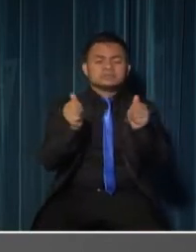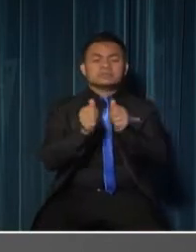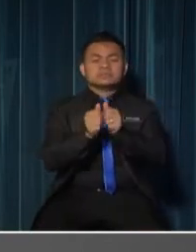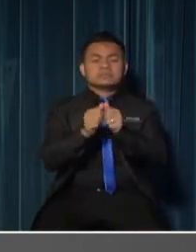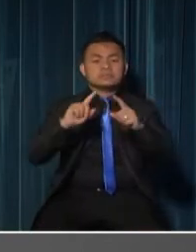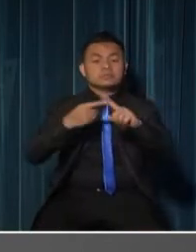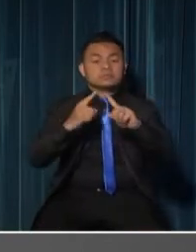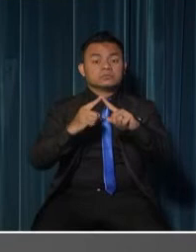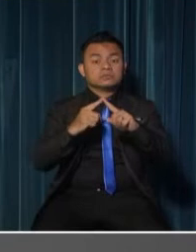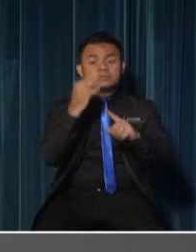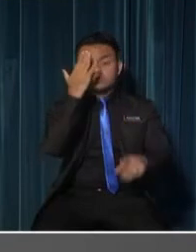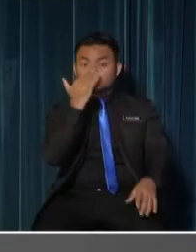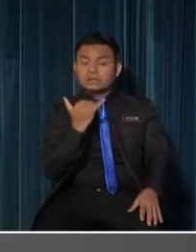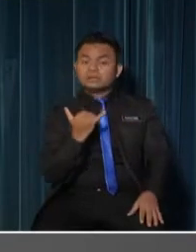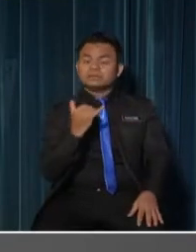Why?